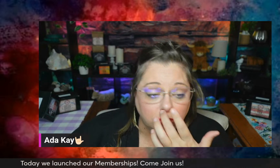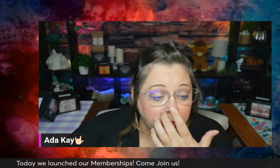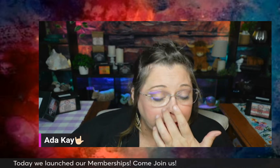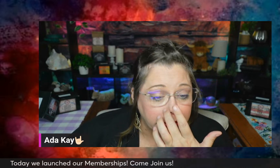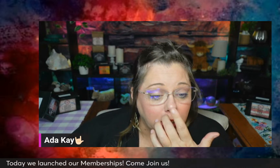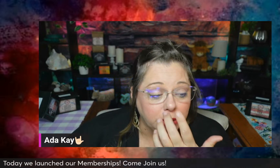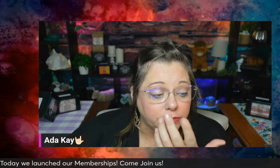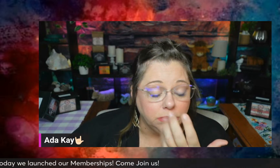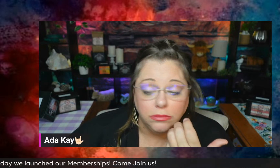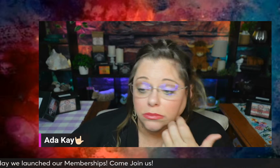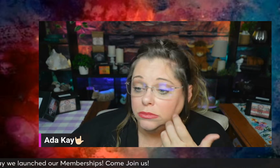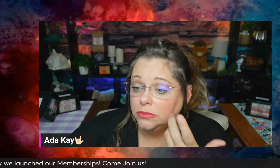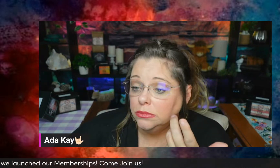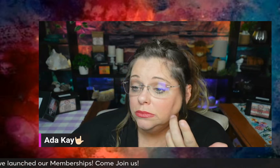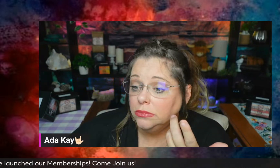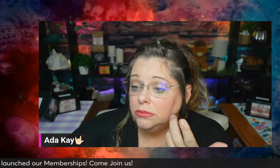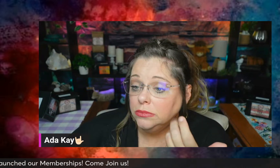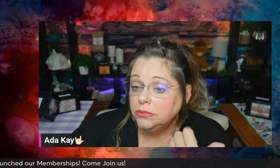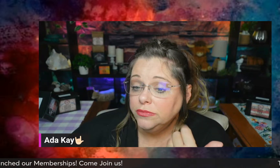But